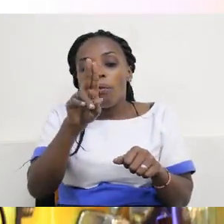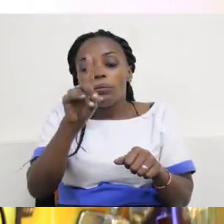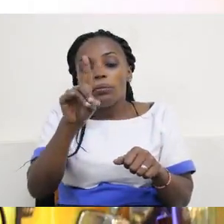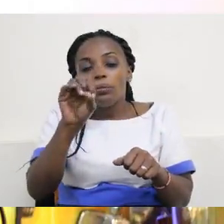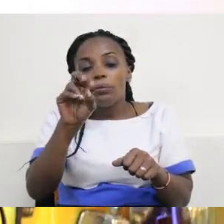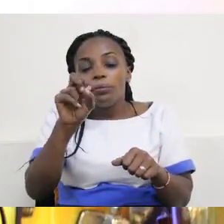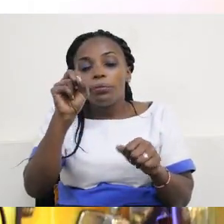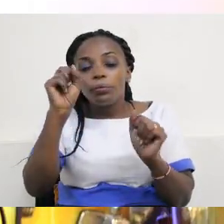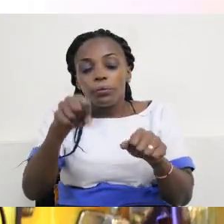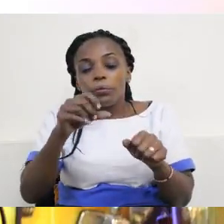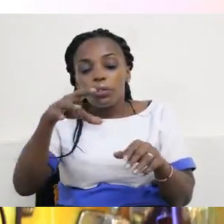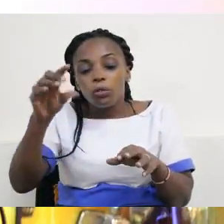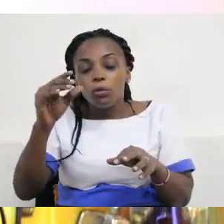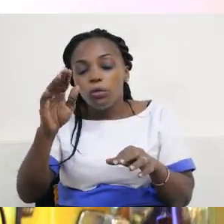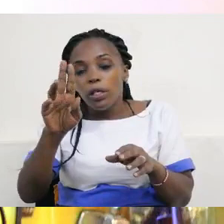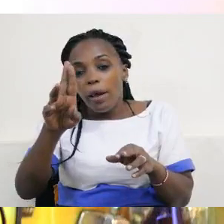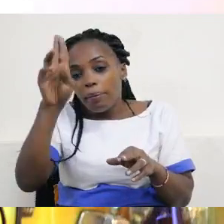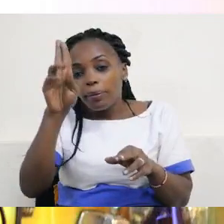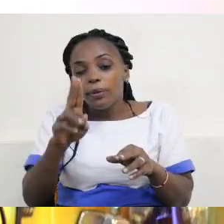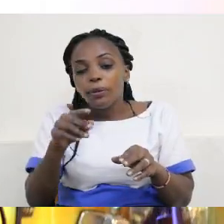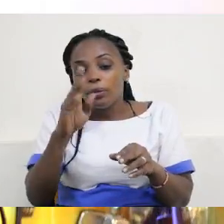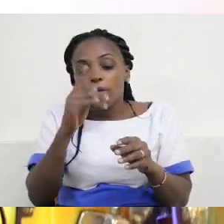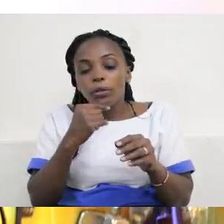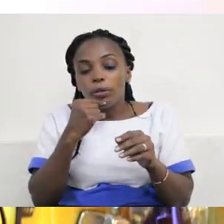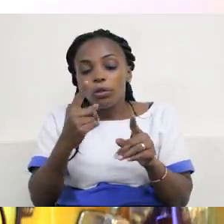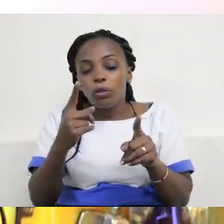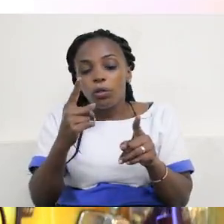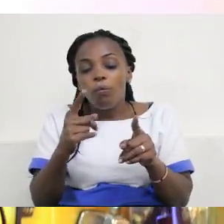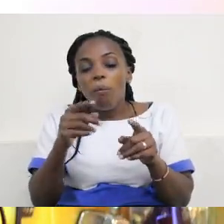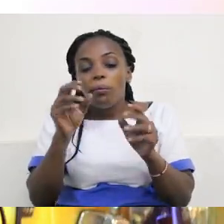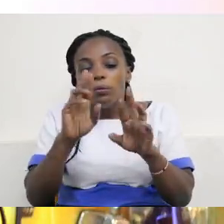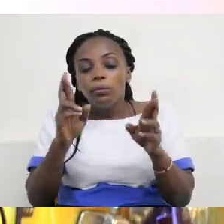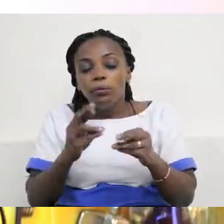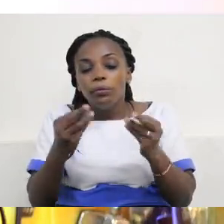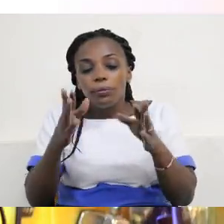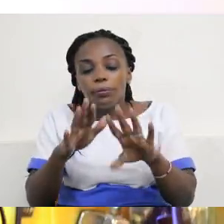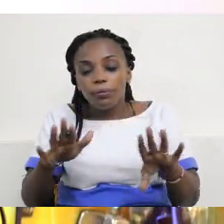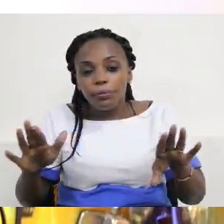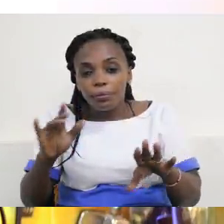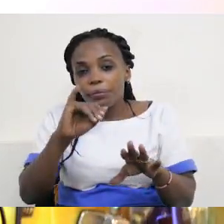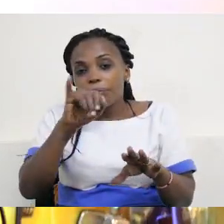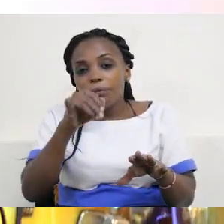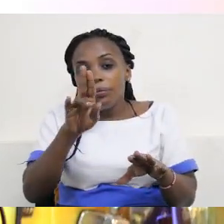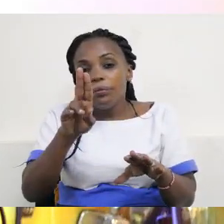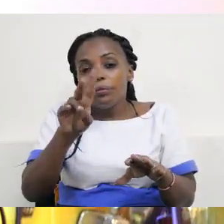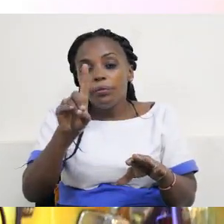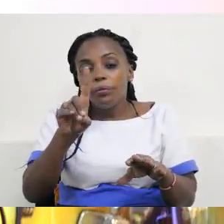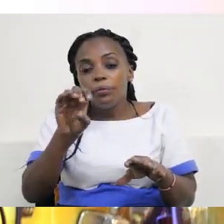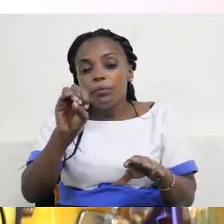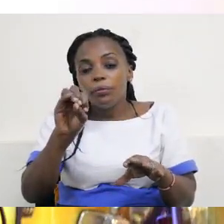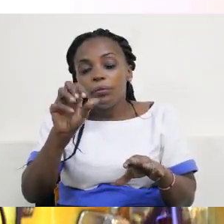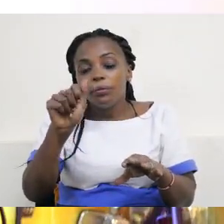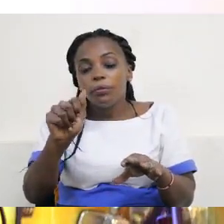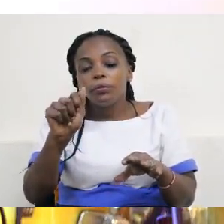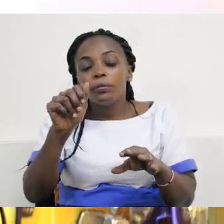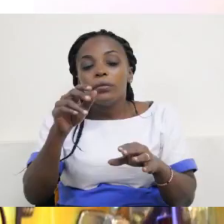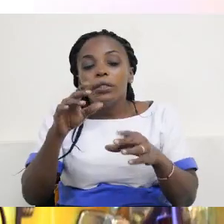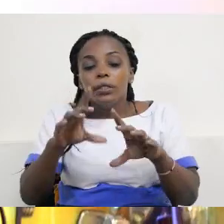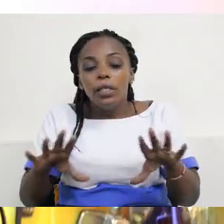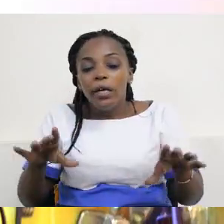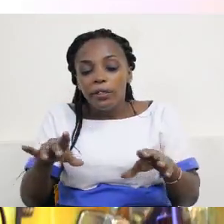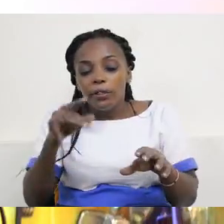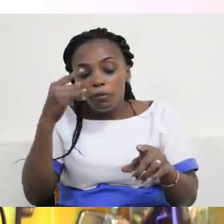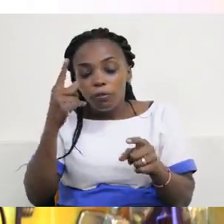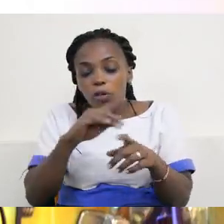go up." God told them that he had given the land to Judah. It was the promised land, yes, for the all children